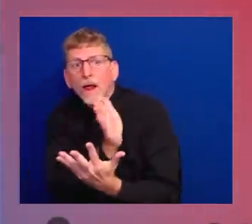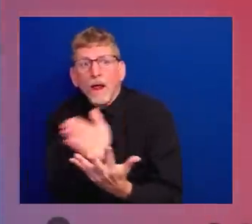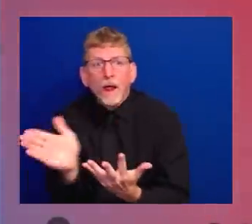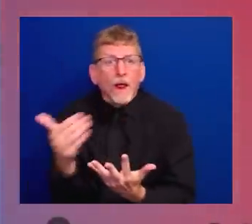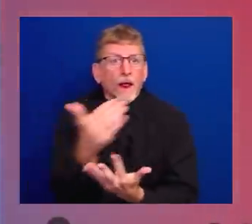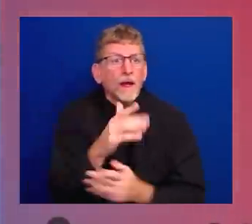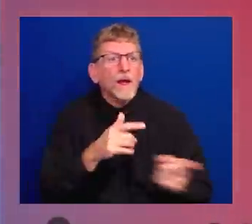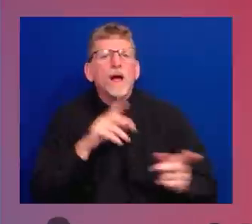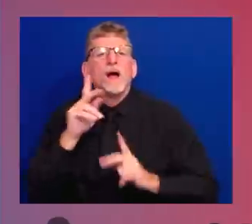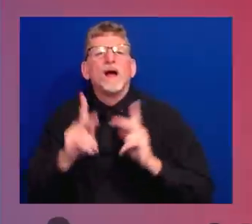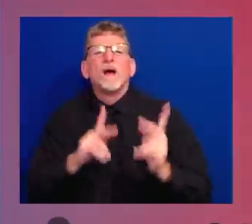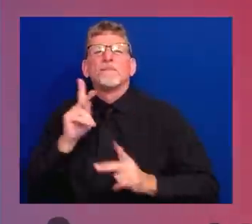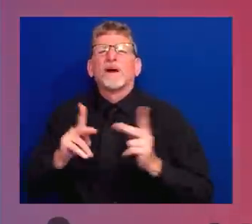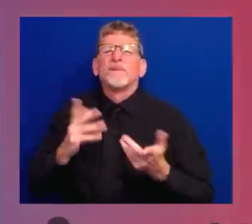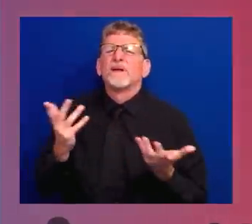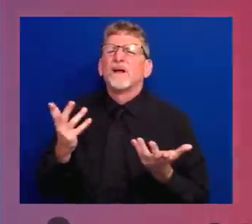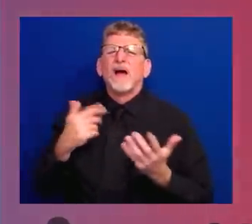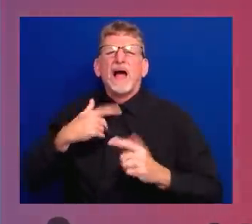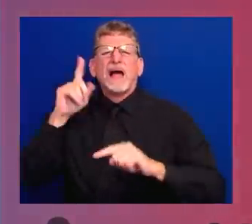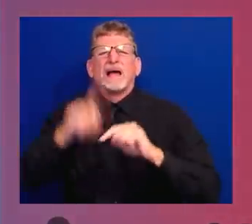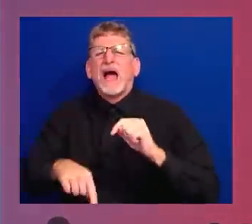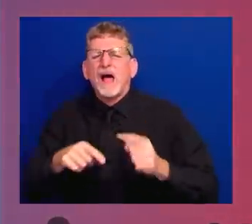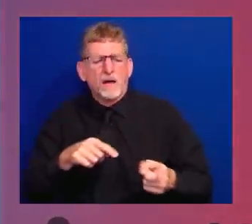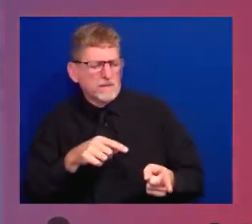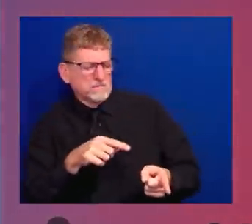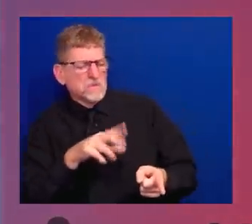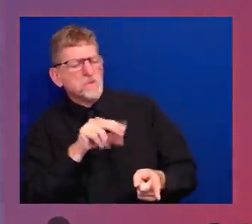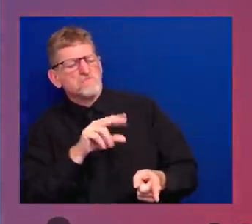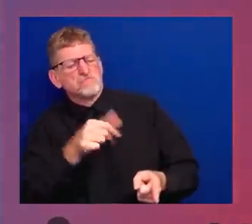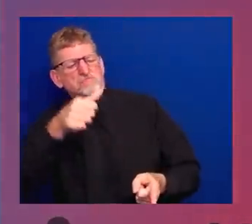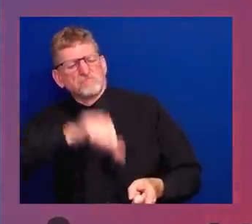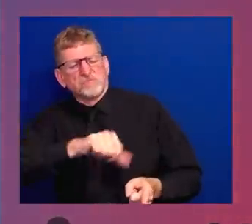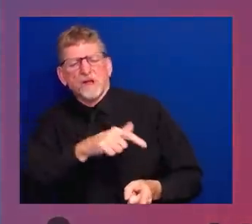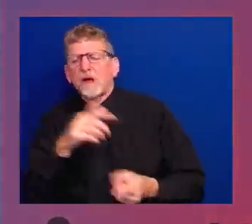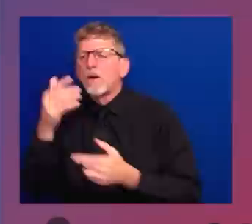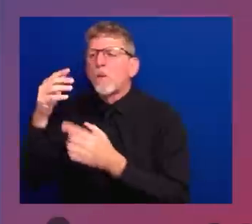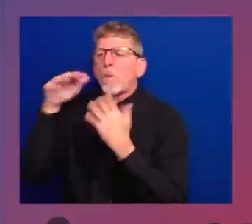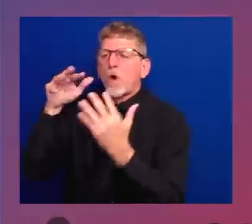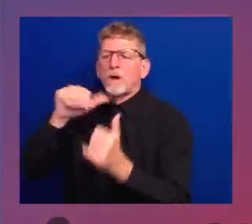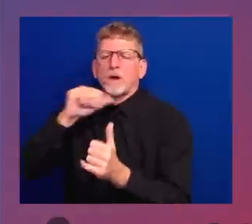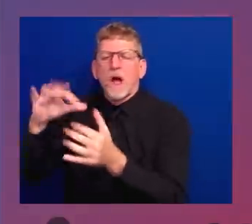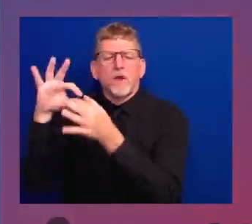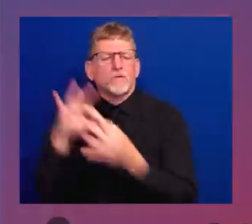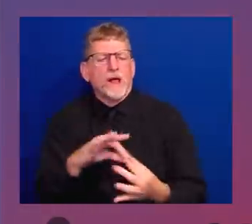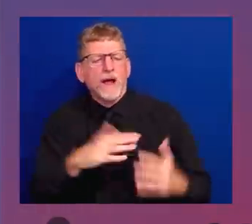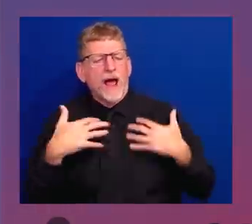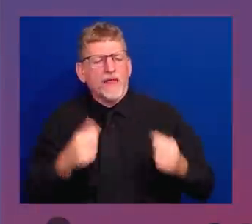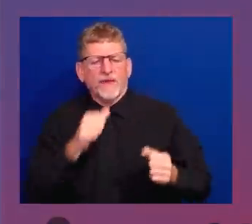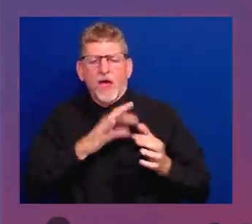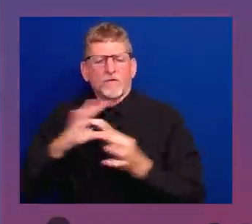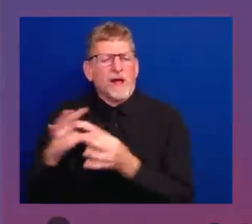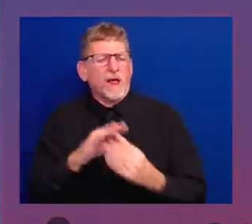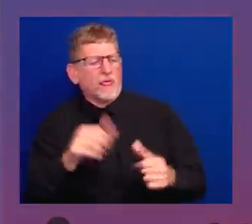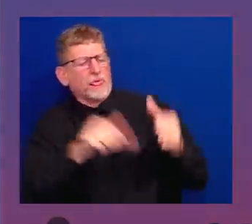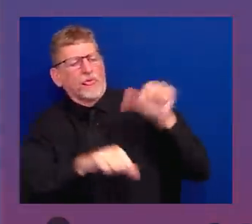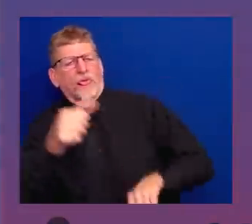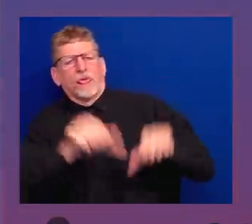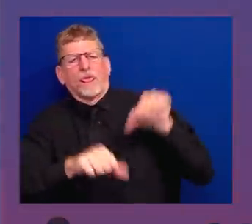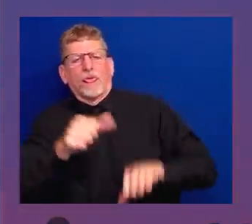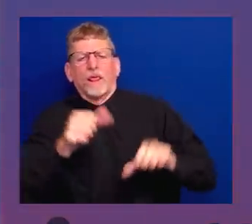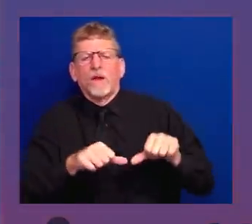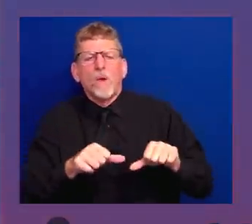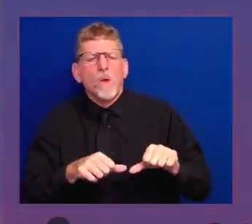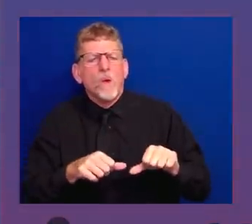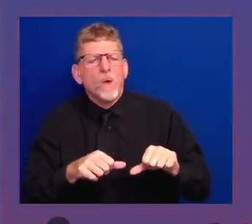In 2005, I served a 12-month deployment in Taji, Iraq. Nearly every day of those 12 months, I woke up